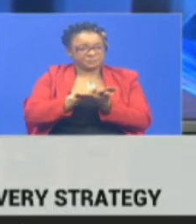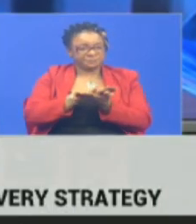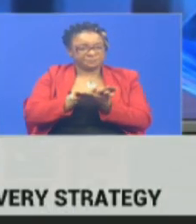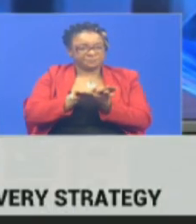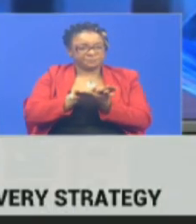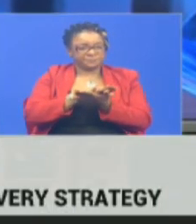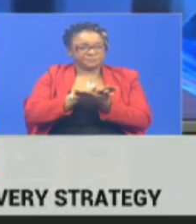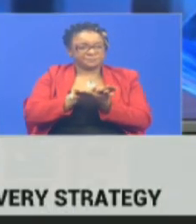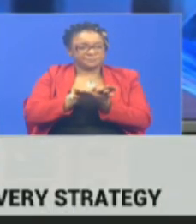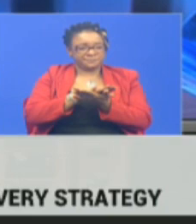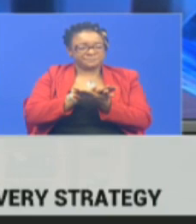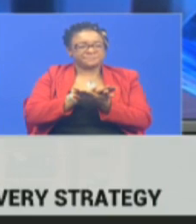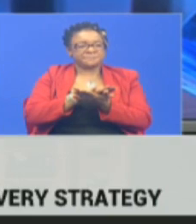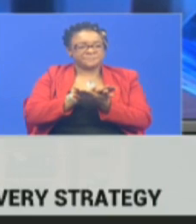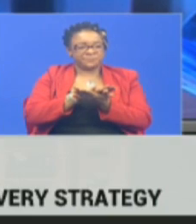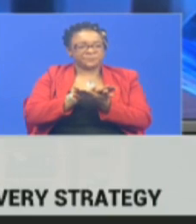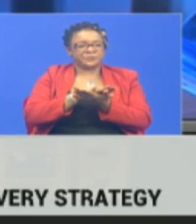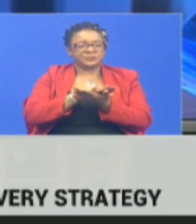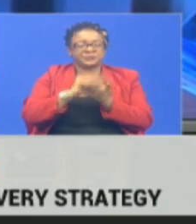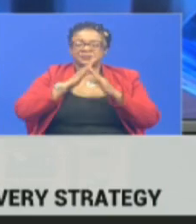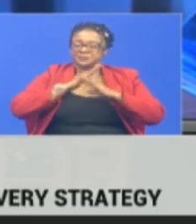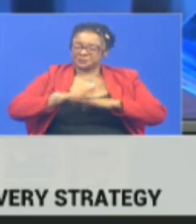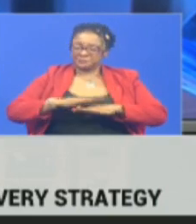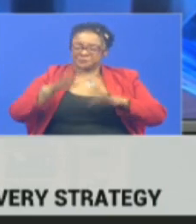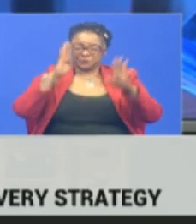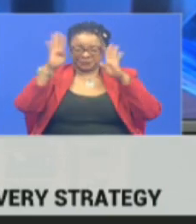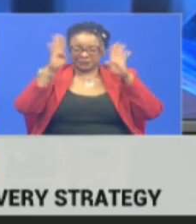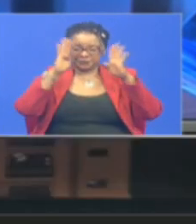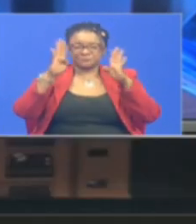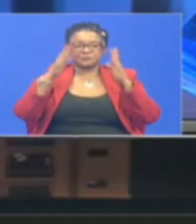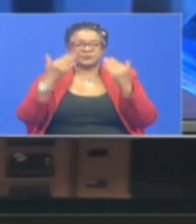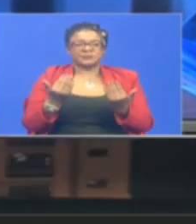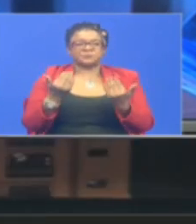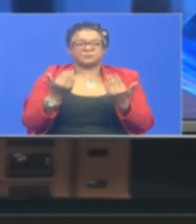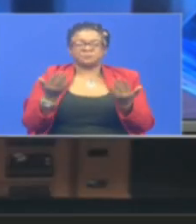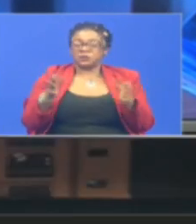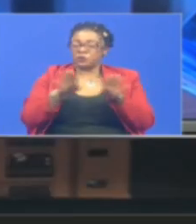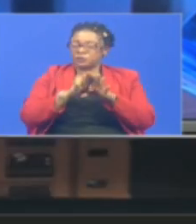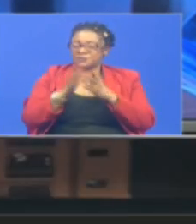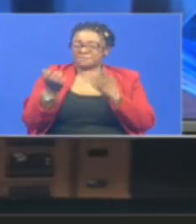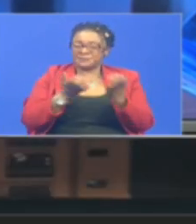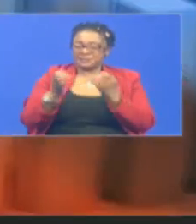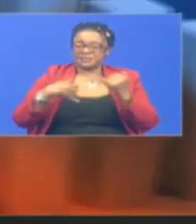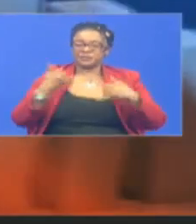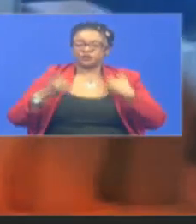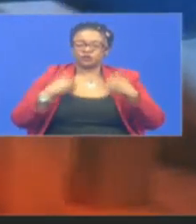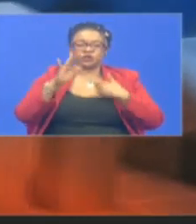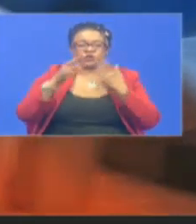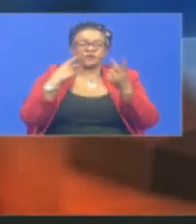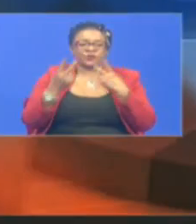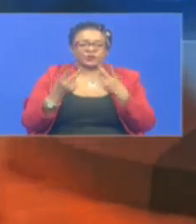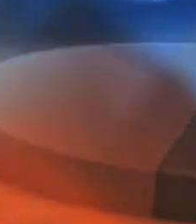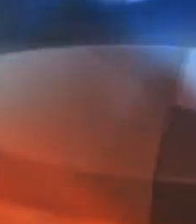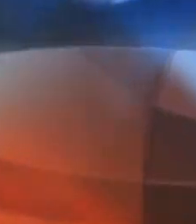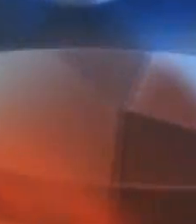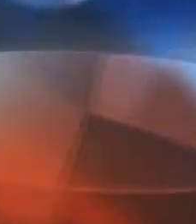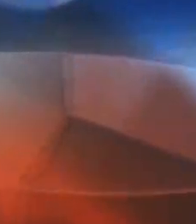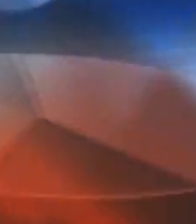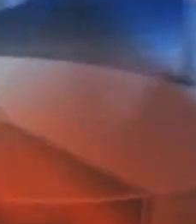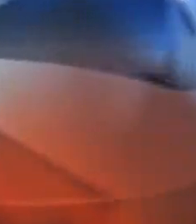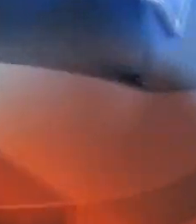Quite a shot in the arm and a relief for creatives in the country. That takes us to the close of business. Enjoy the rest of your viewing.